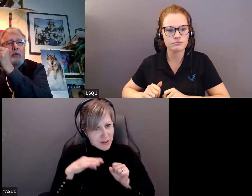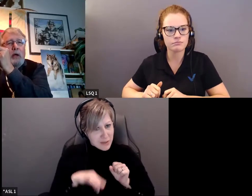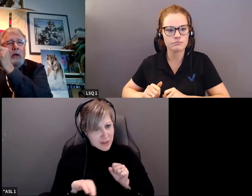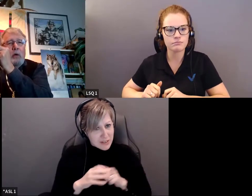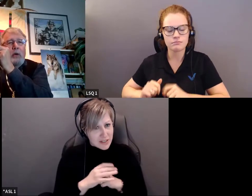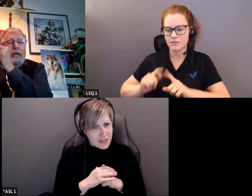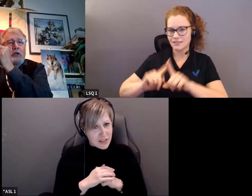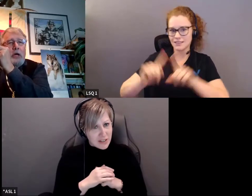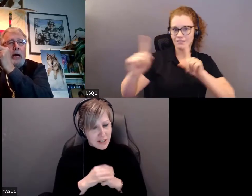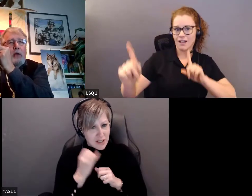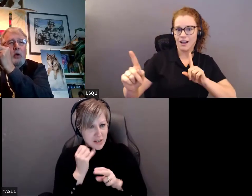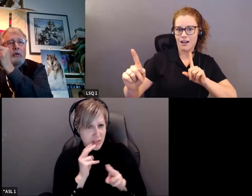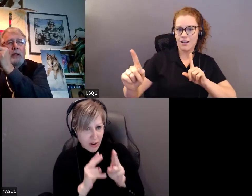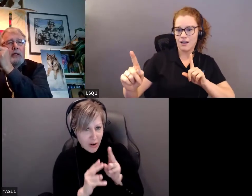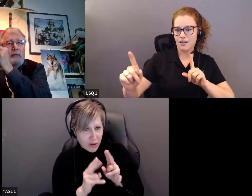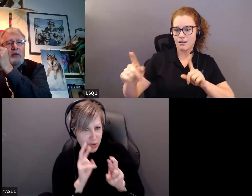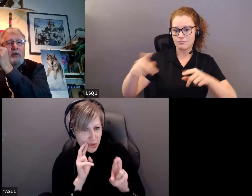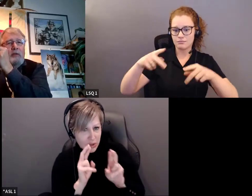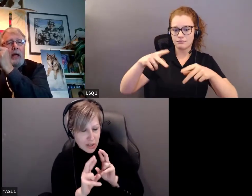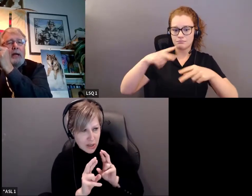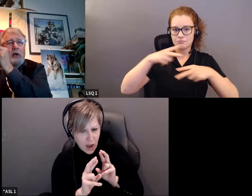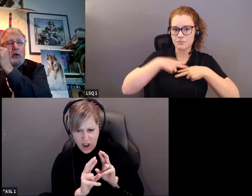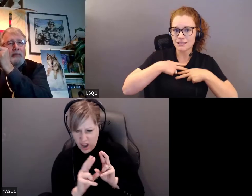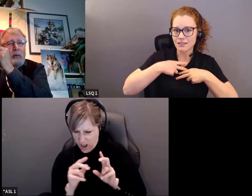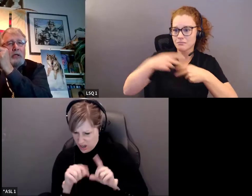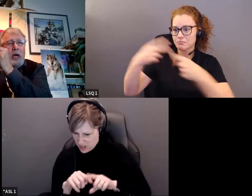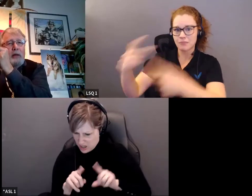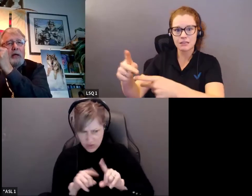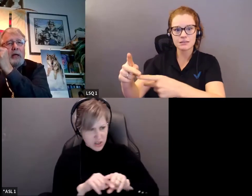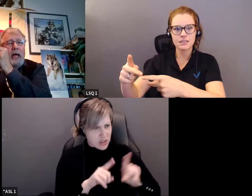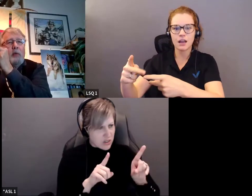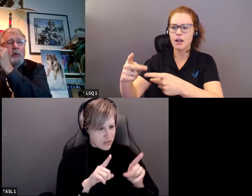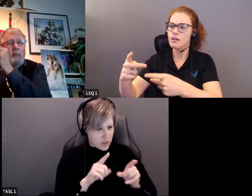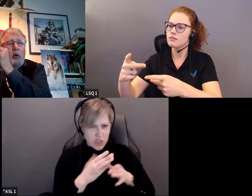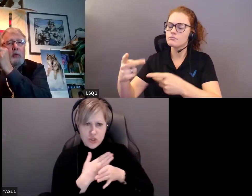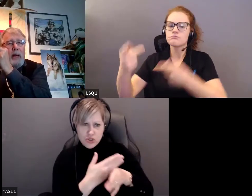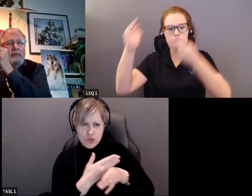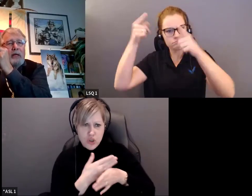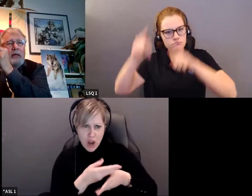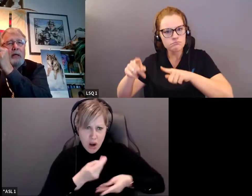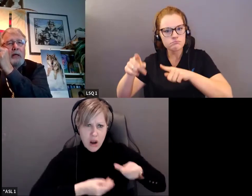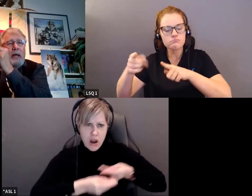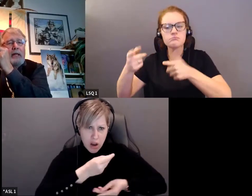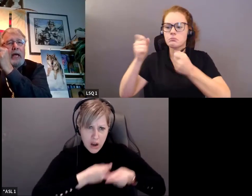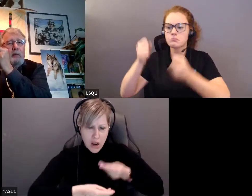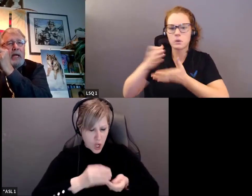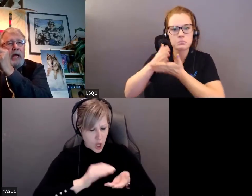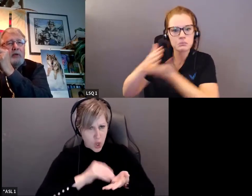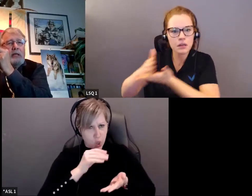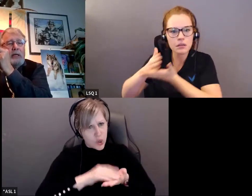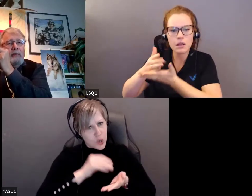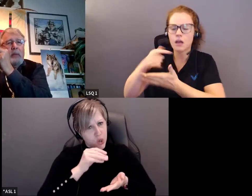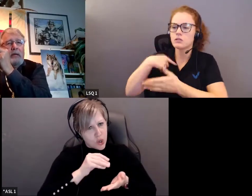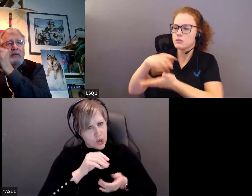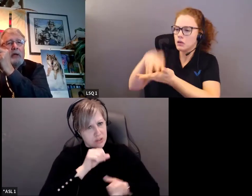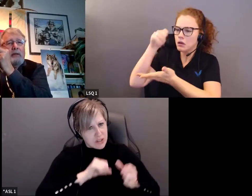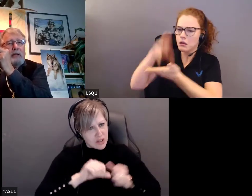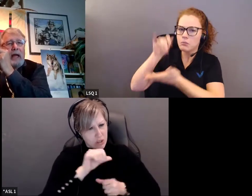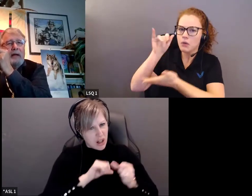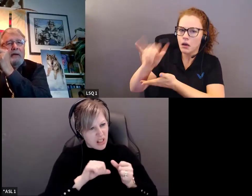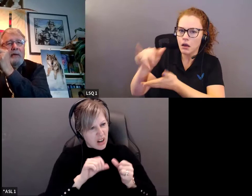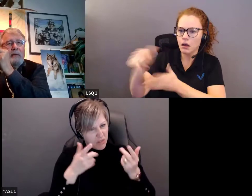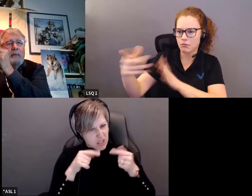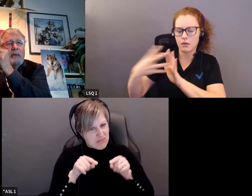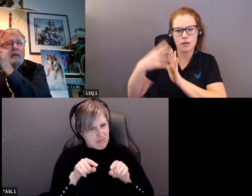respect those, we can share those differences and learn from each other, and we will both benefit and then be able to live in peace on